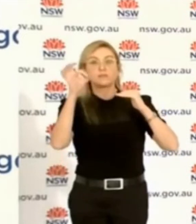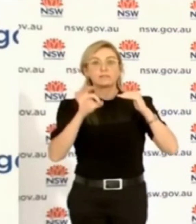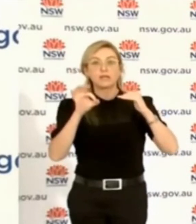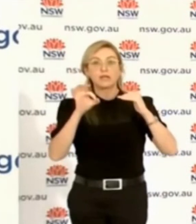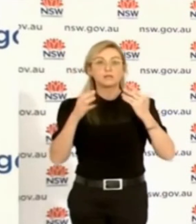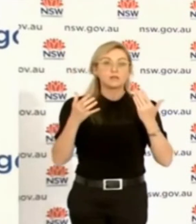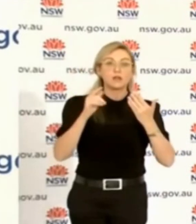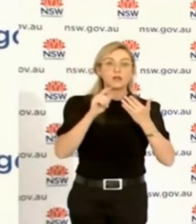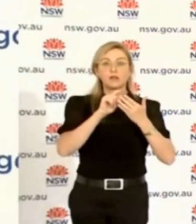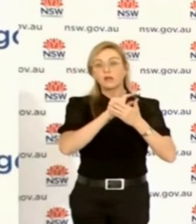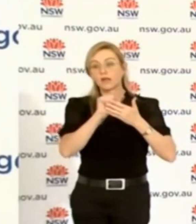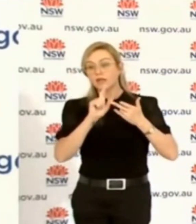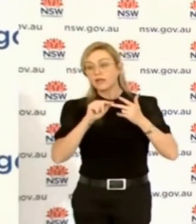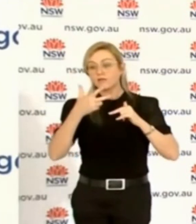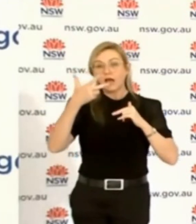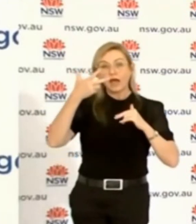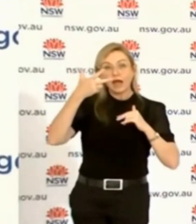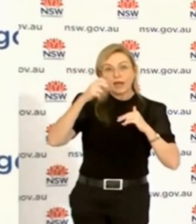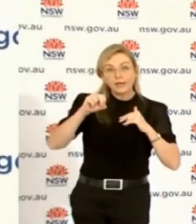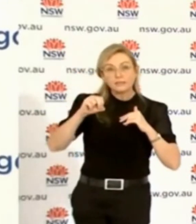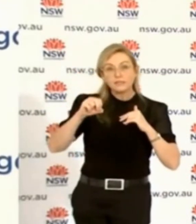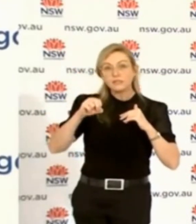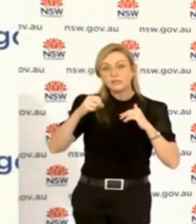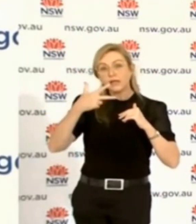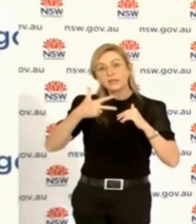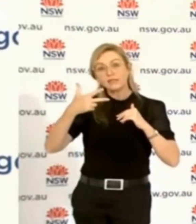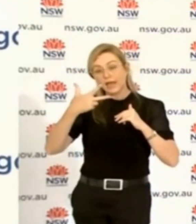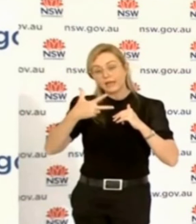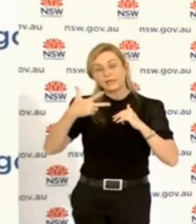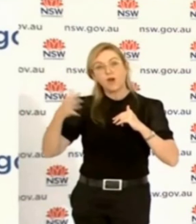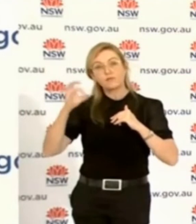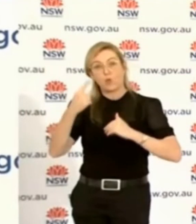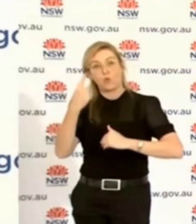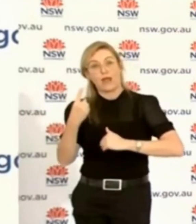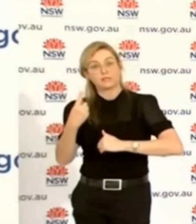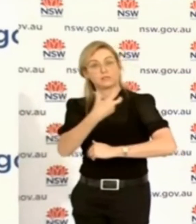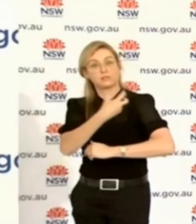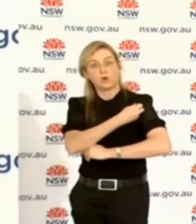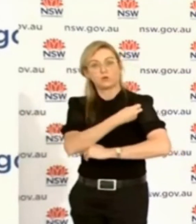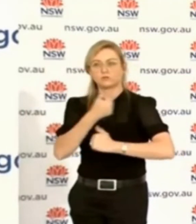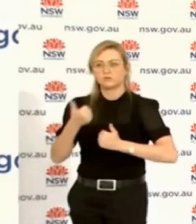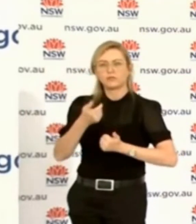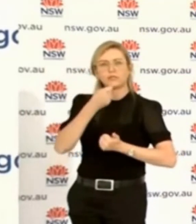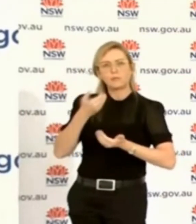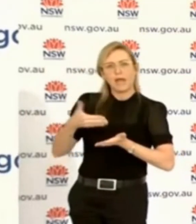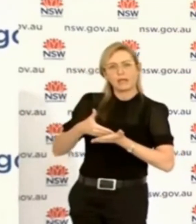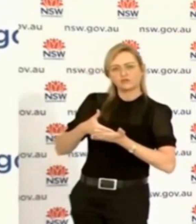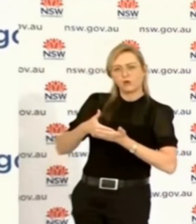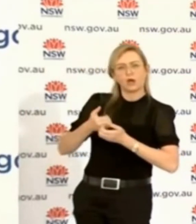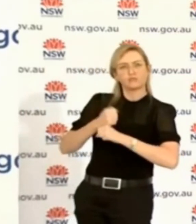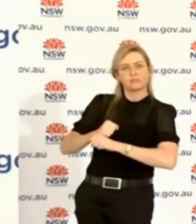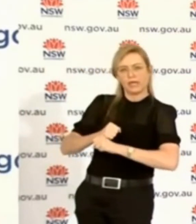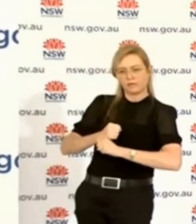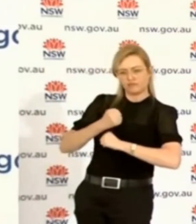around 80 or 85% of people who've already had their first dose, that gives everybody an extra layer of protection. Plus,